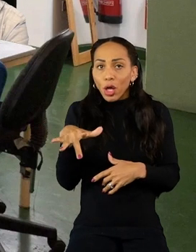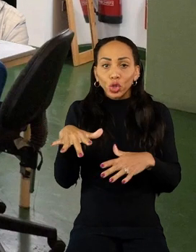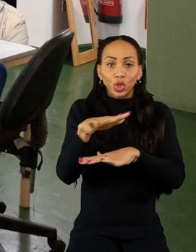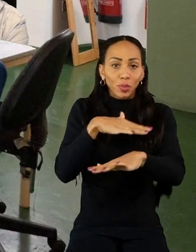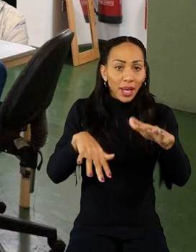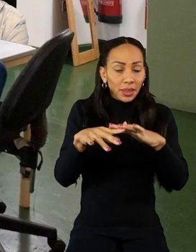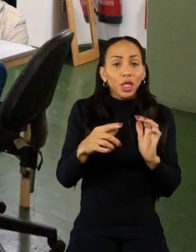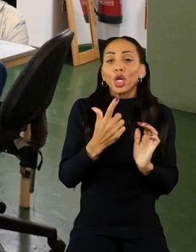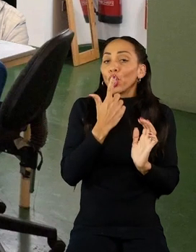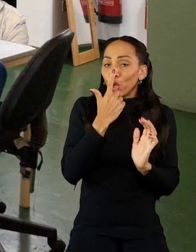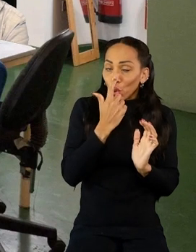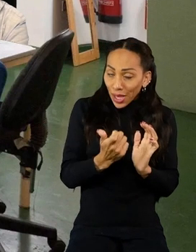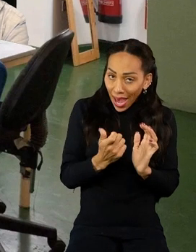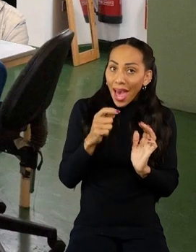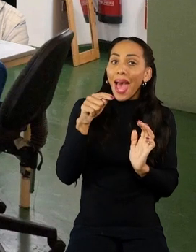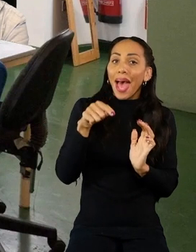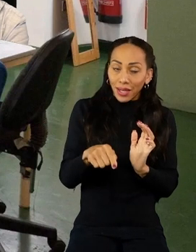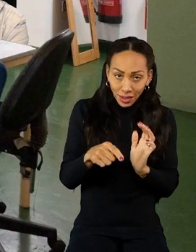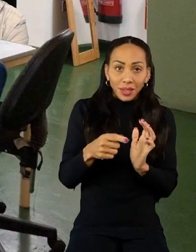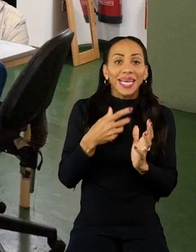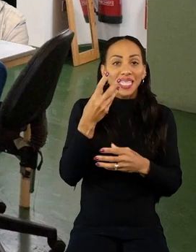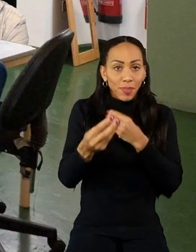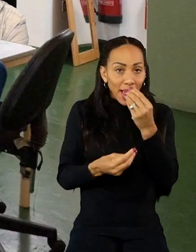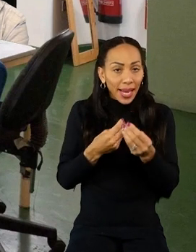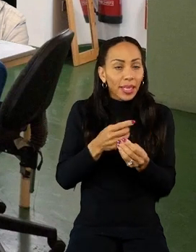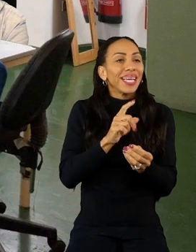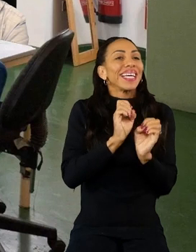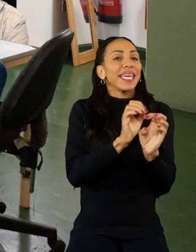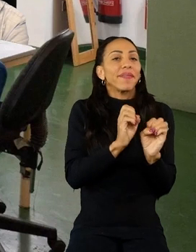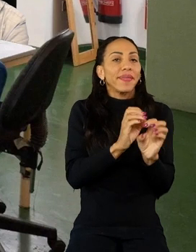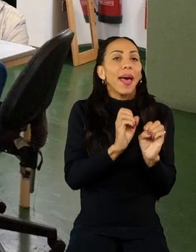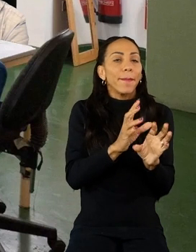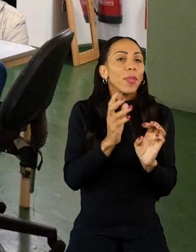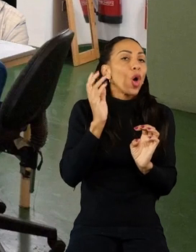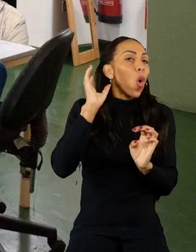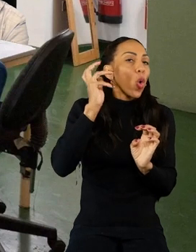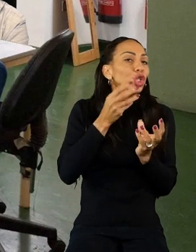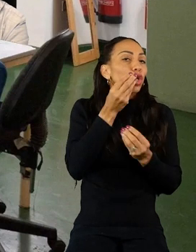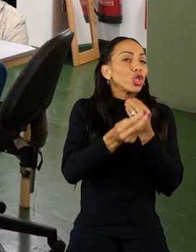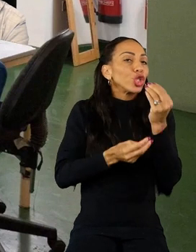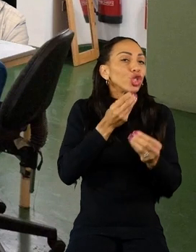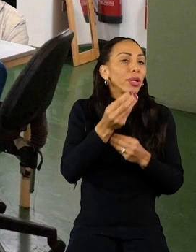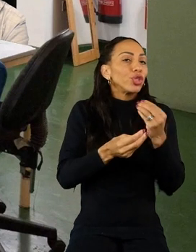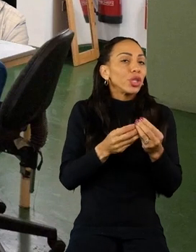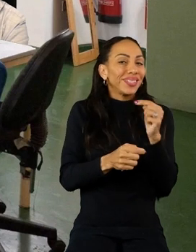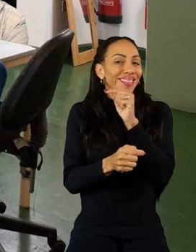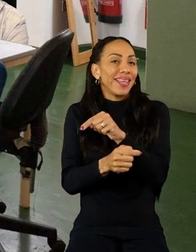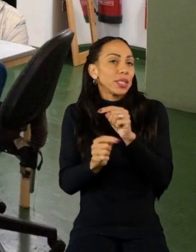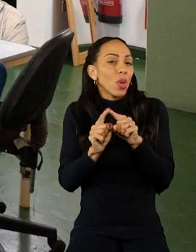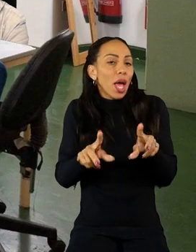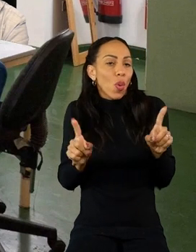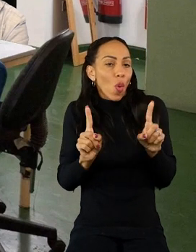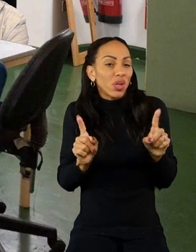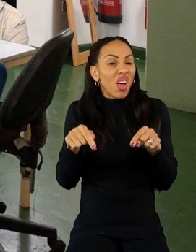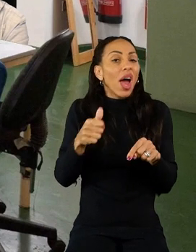in the scene that we set up in vMix or a virtual world, I think that's sort of possible by giving an audio description in